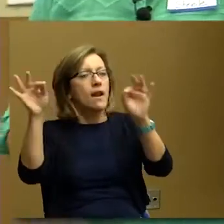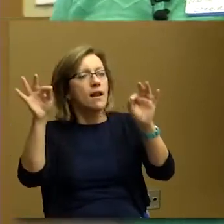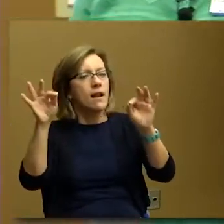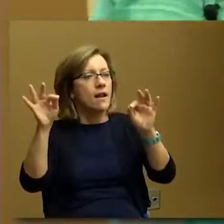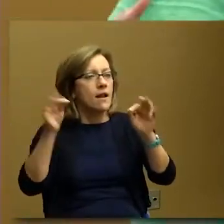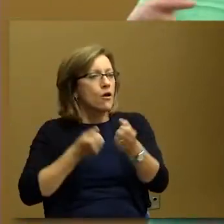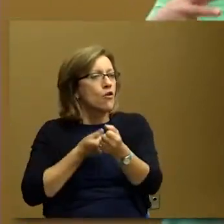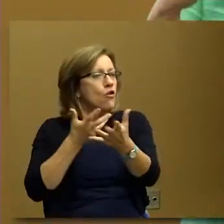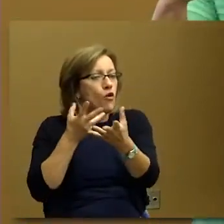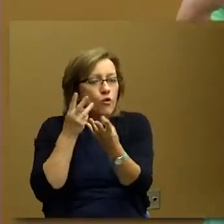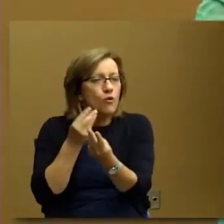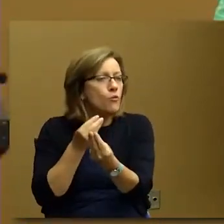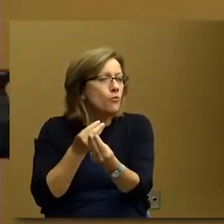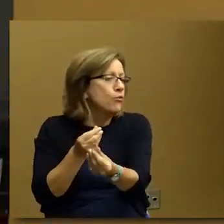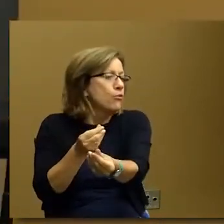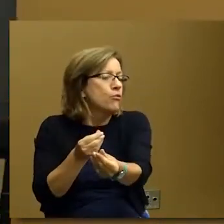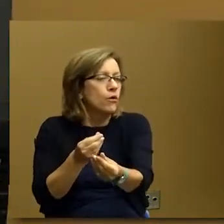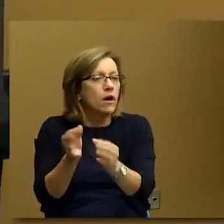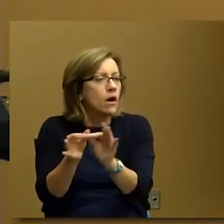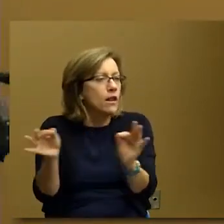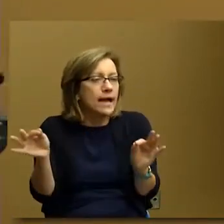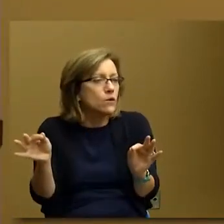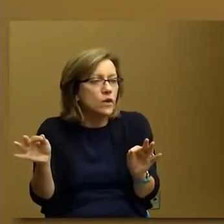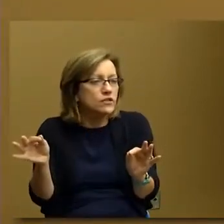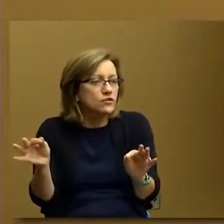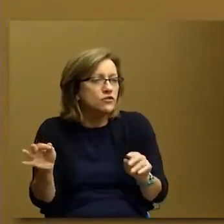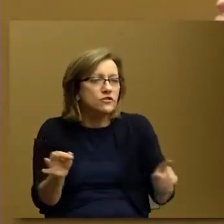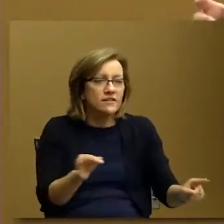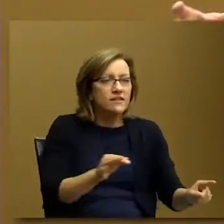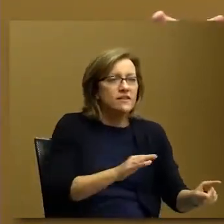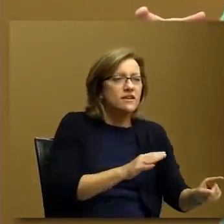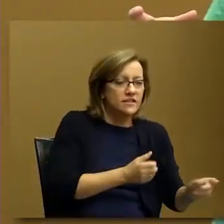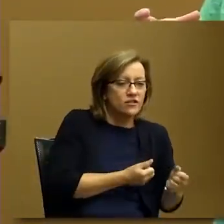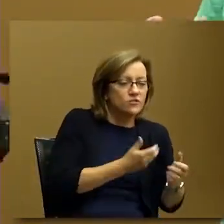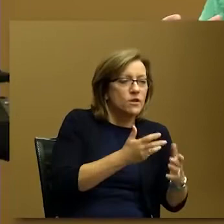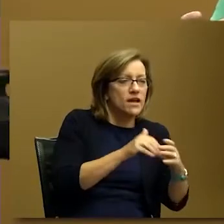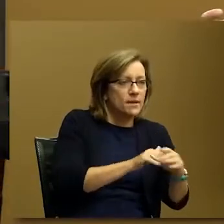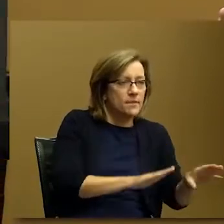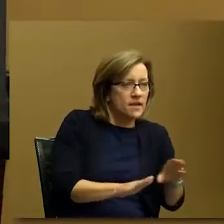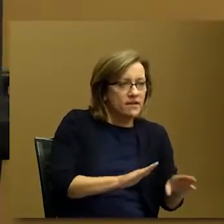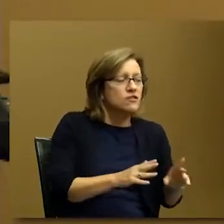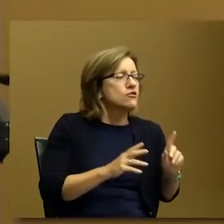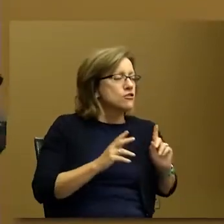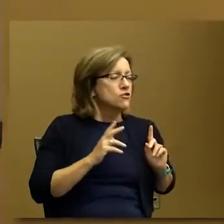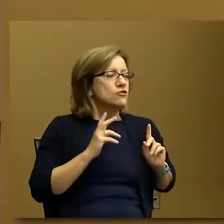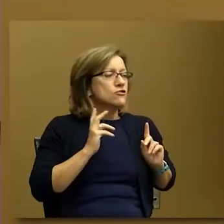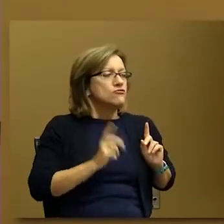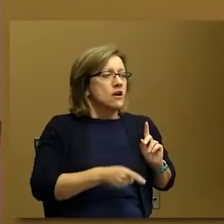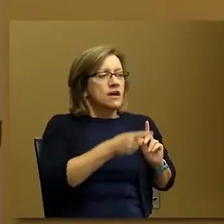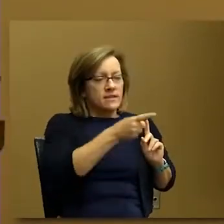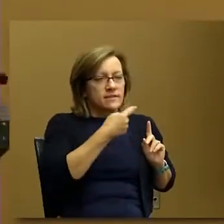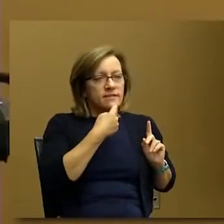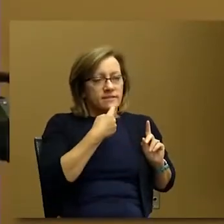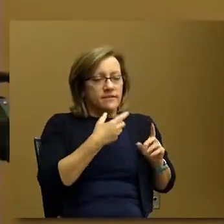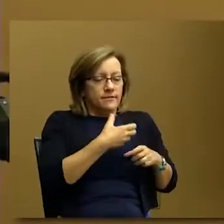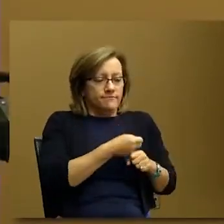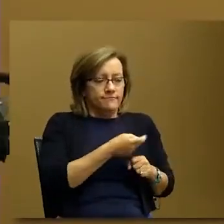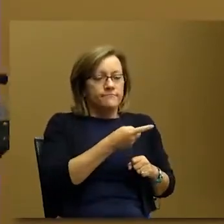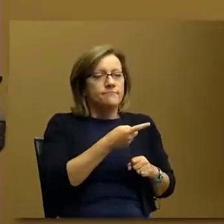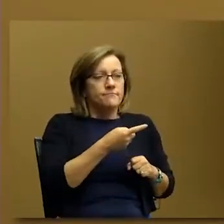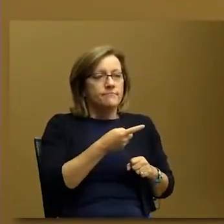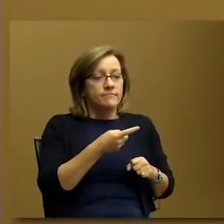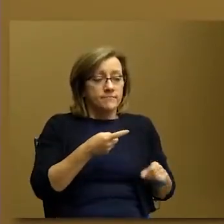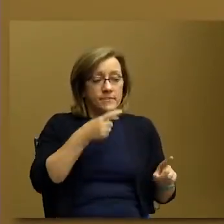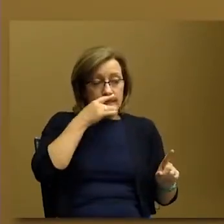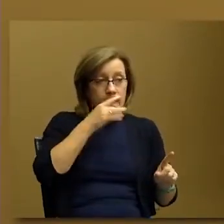Exactly. So there's that piece where a kid wants it, but the team is looking at